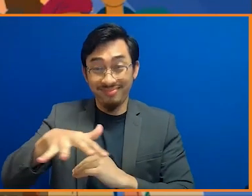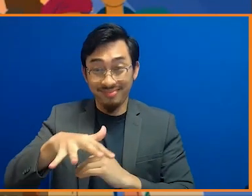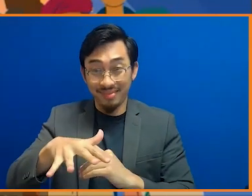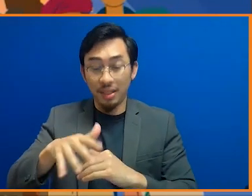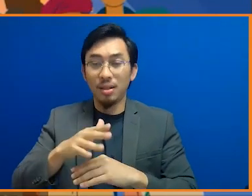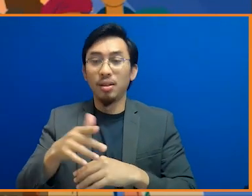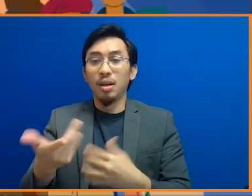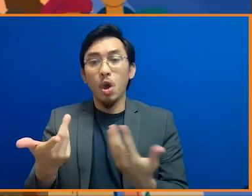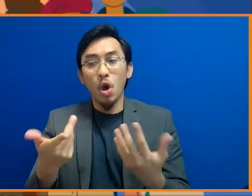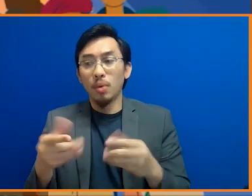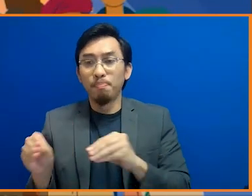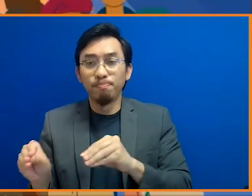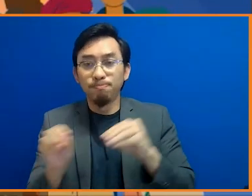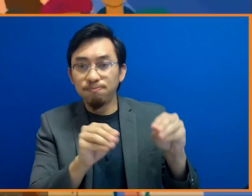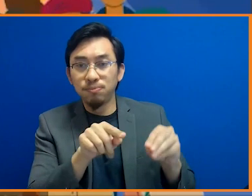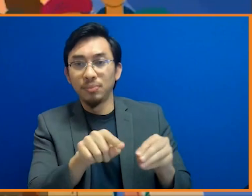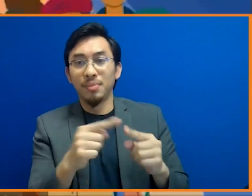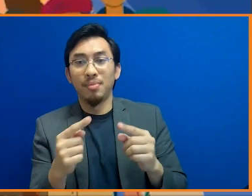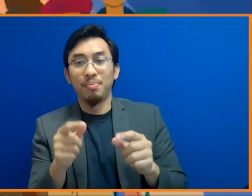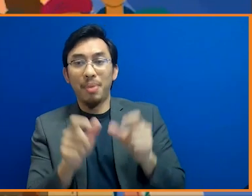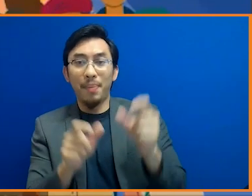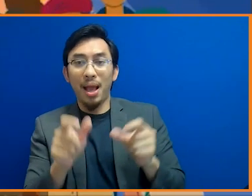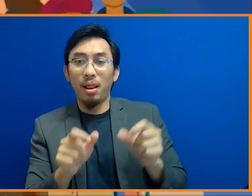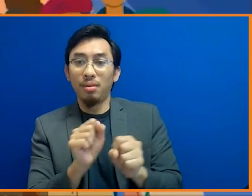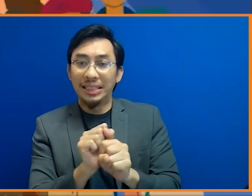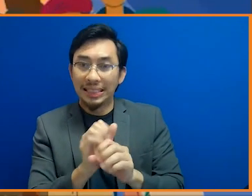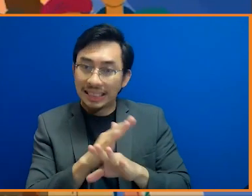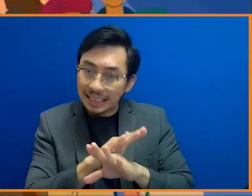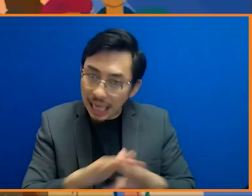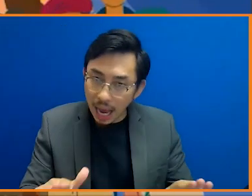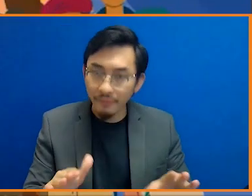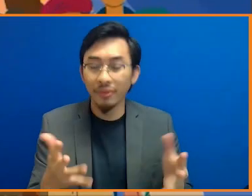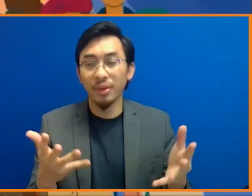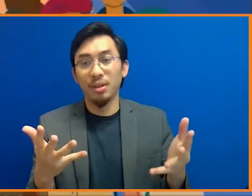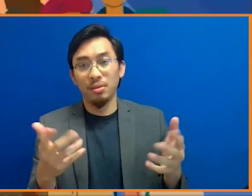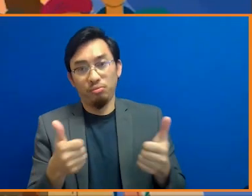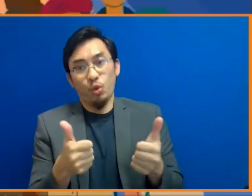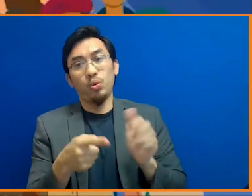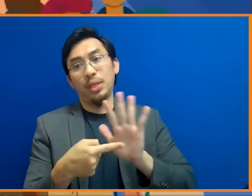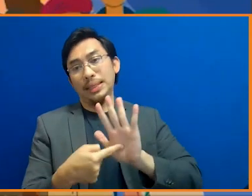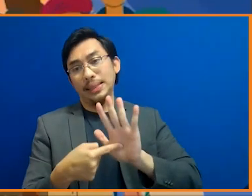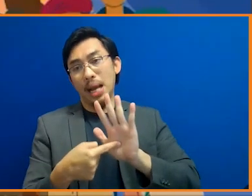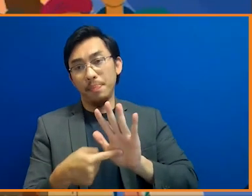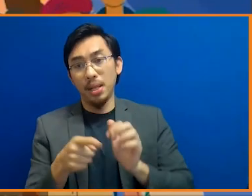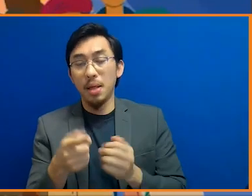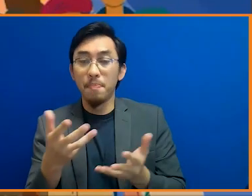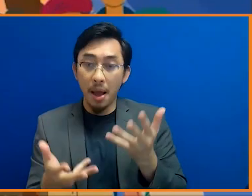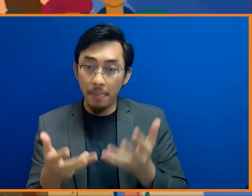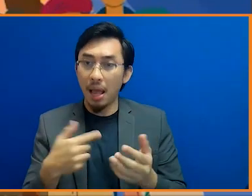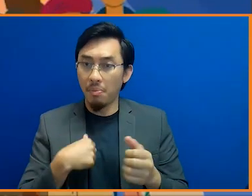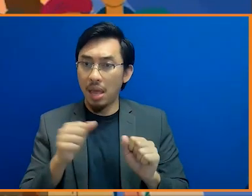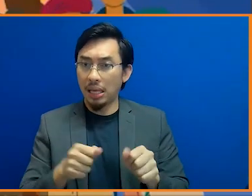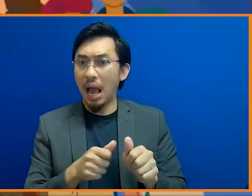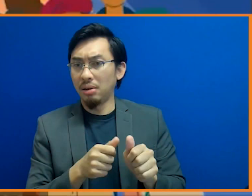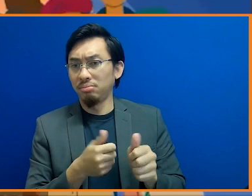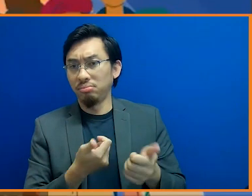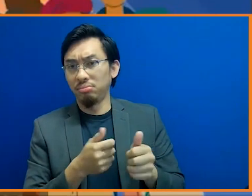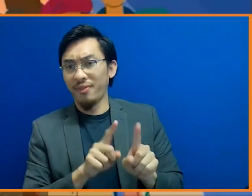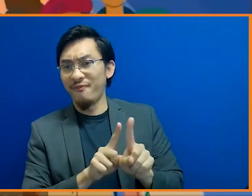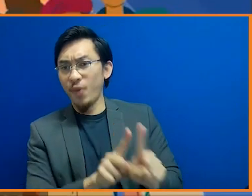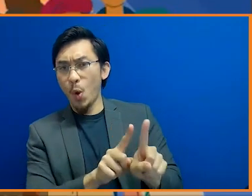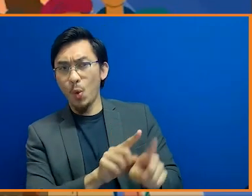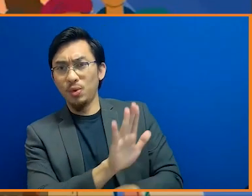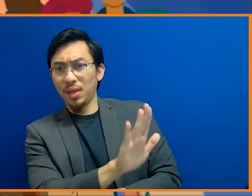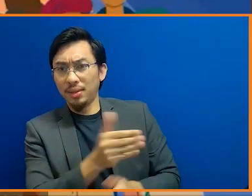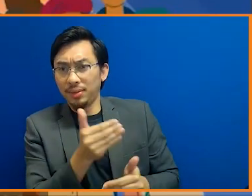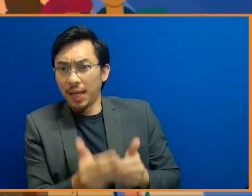area, removing people to safer area. That is a very good example. We can probably follow